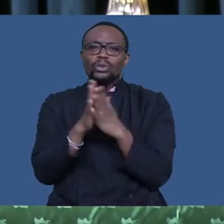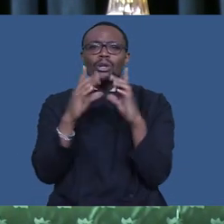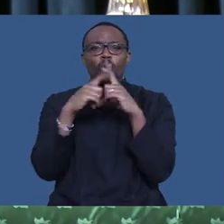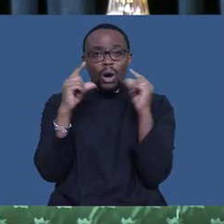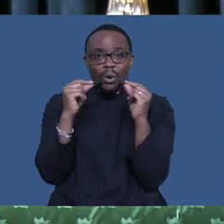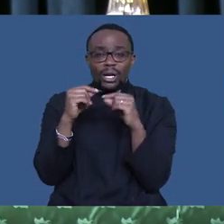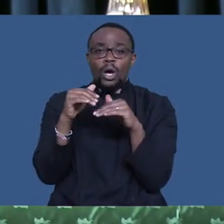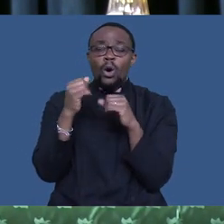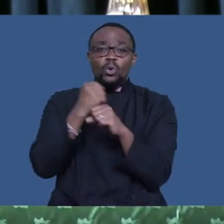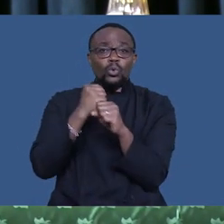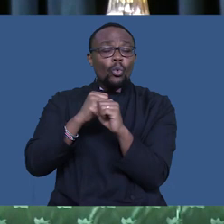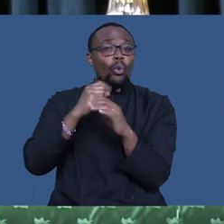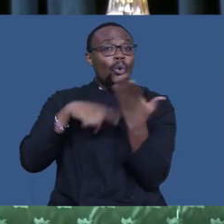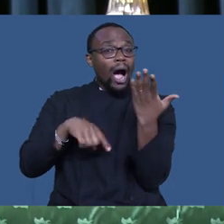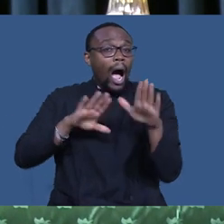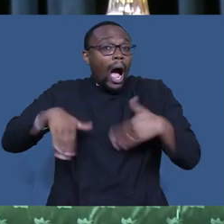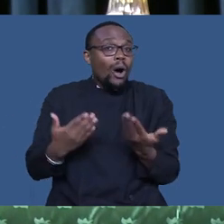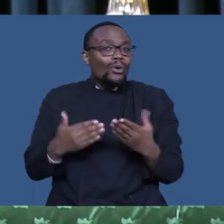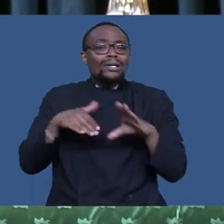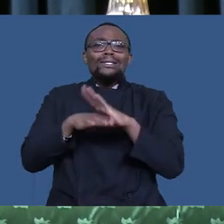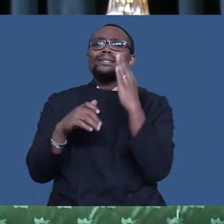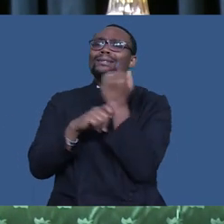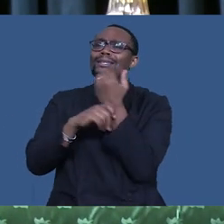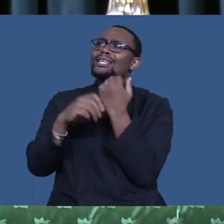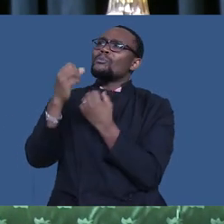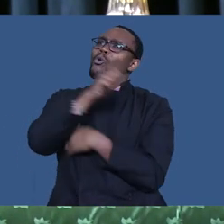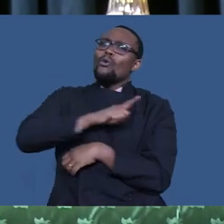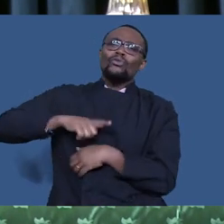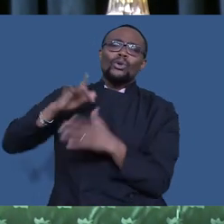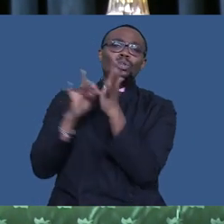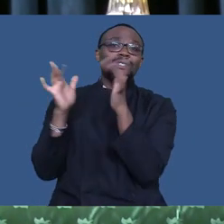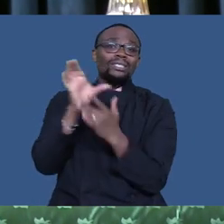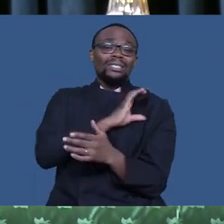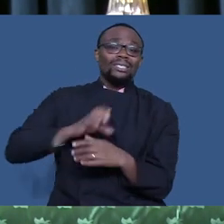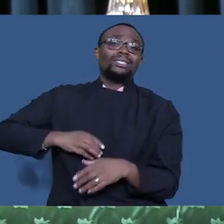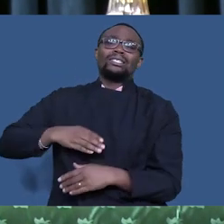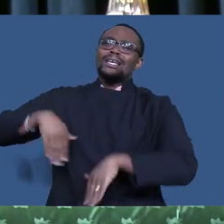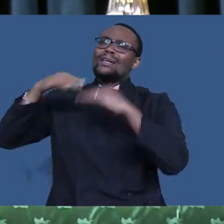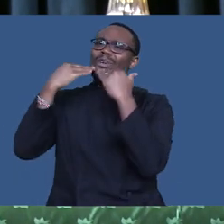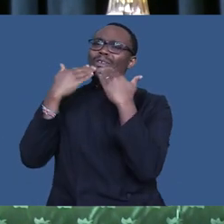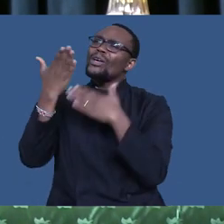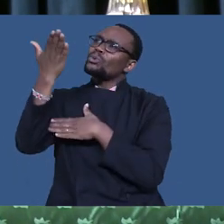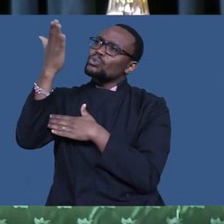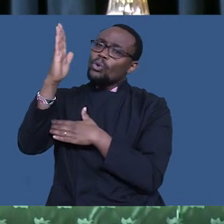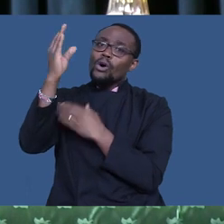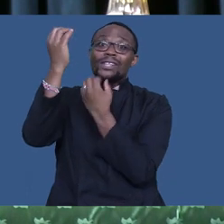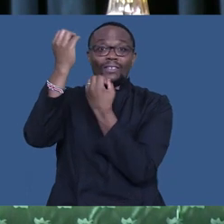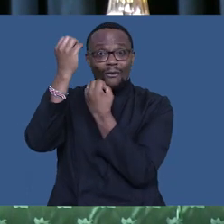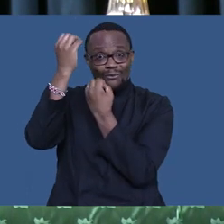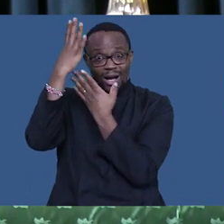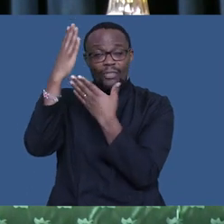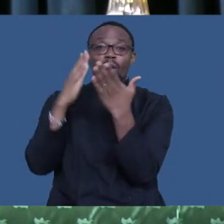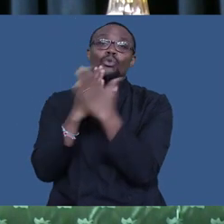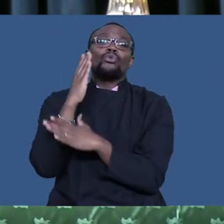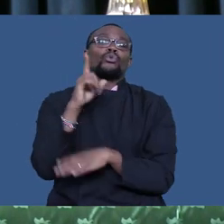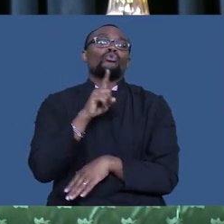do all in the name of the Lord Jesus Christ, giving thanks to God the Father